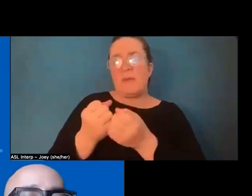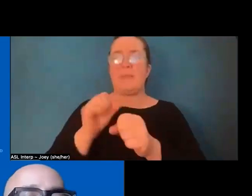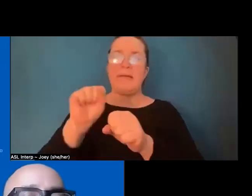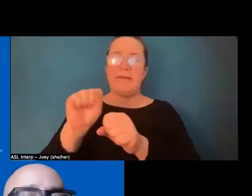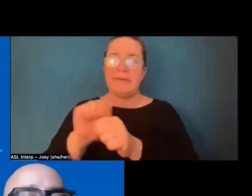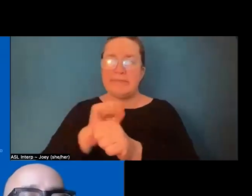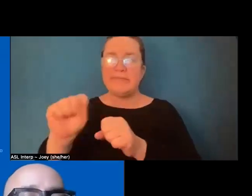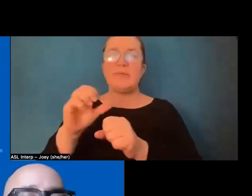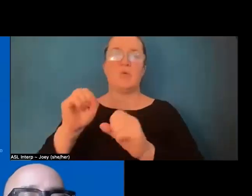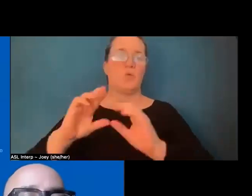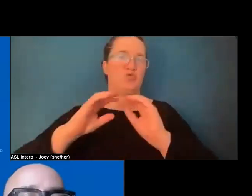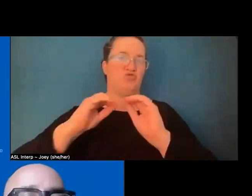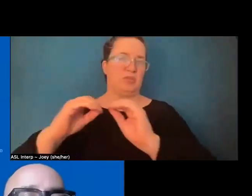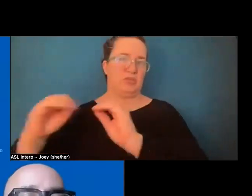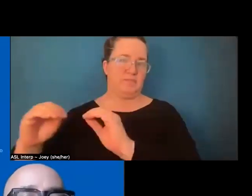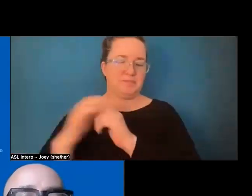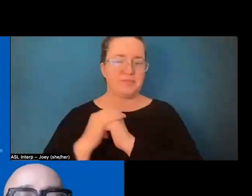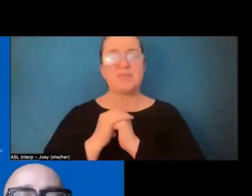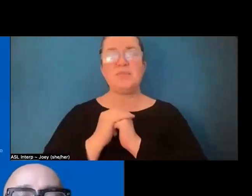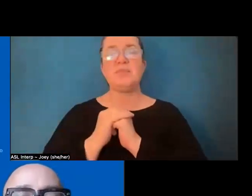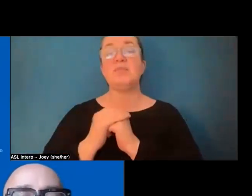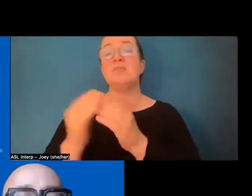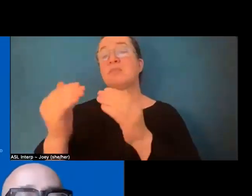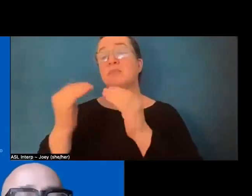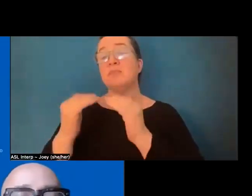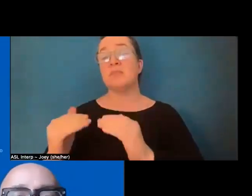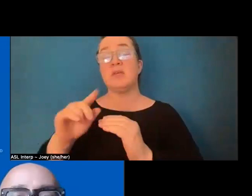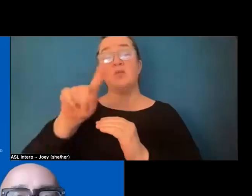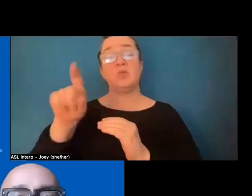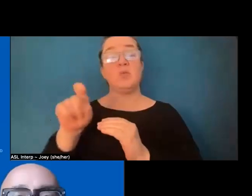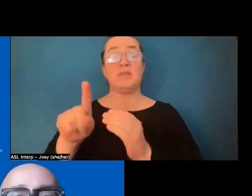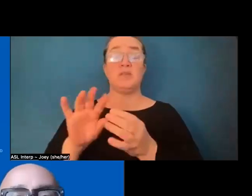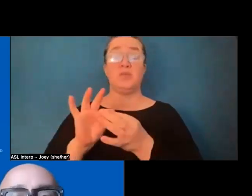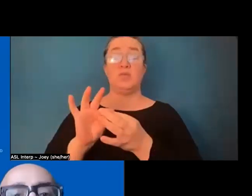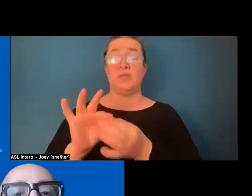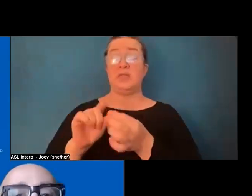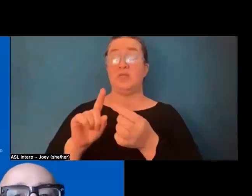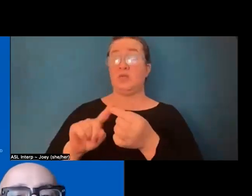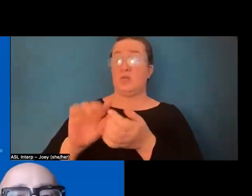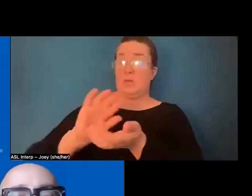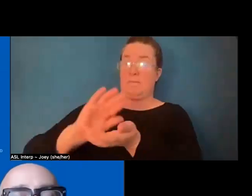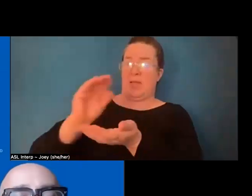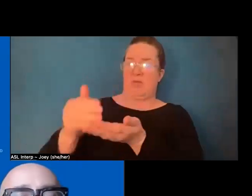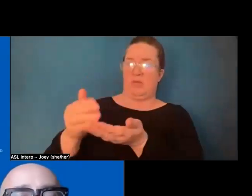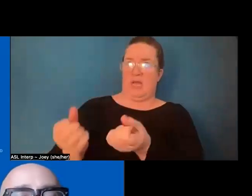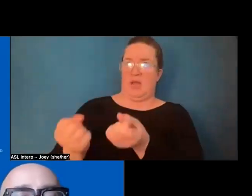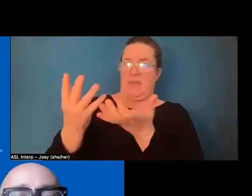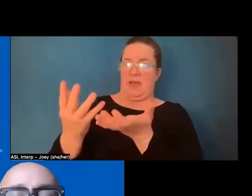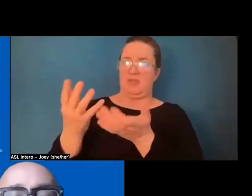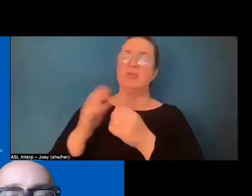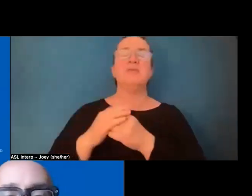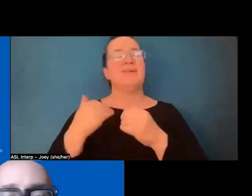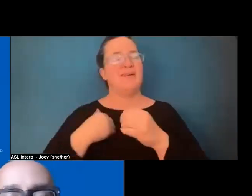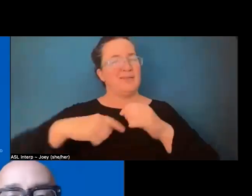Right. This next question is about the award size. So there's a wide range of award amounts